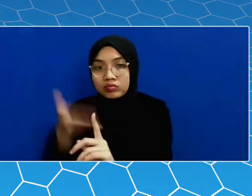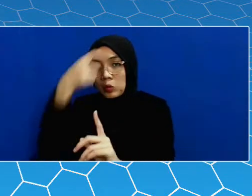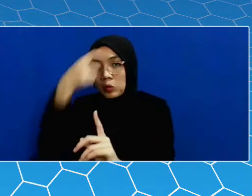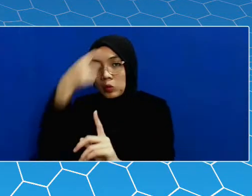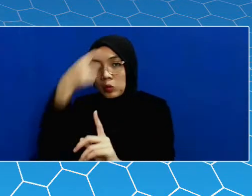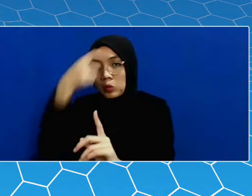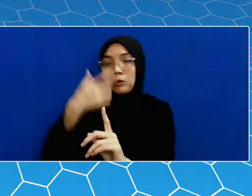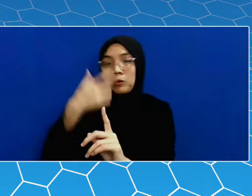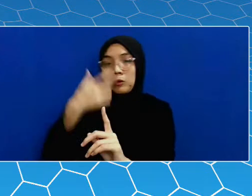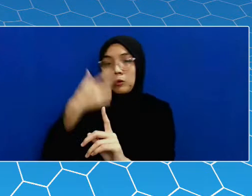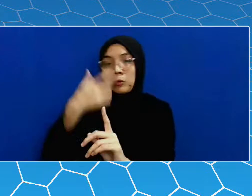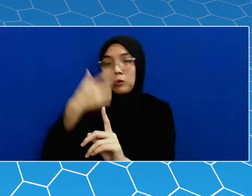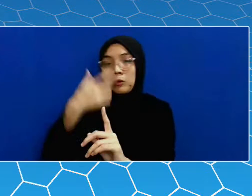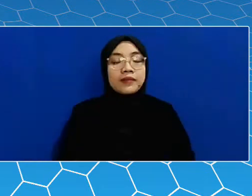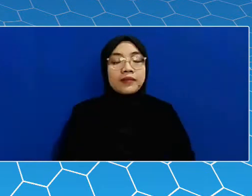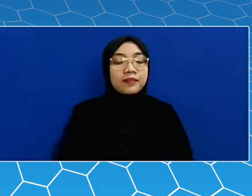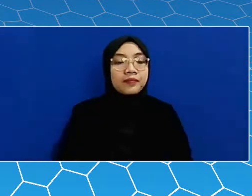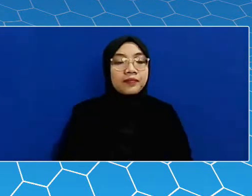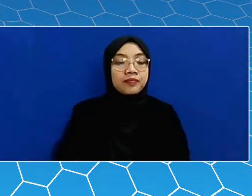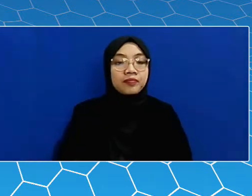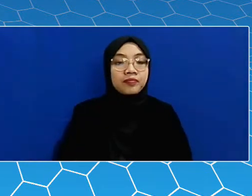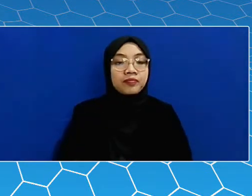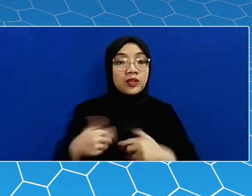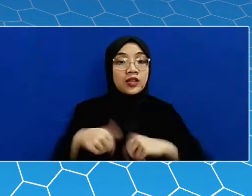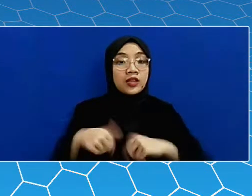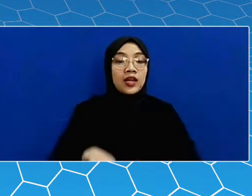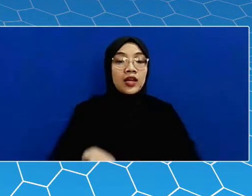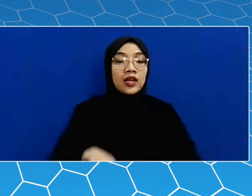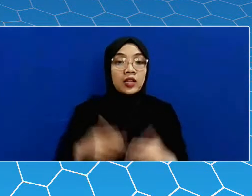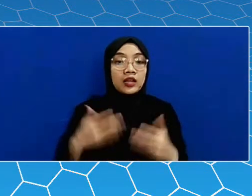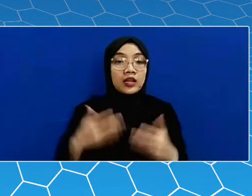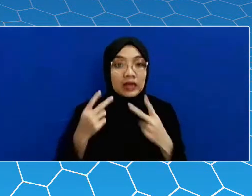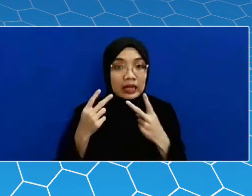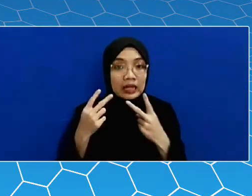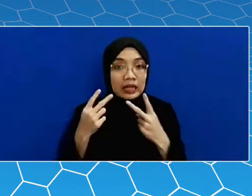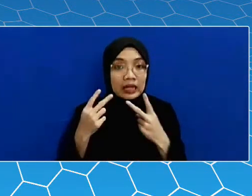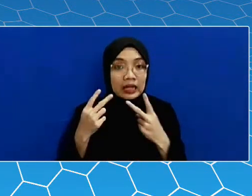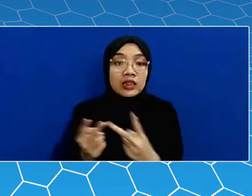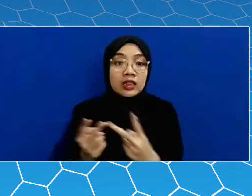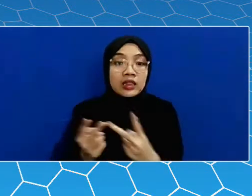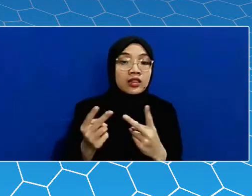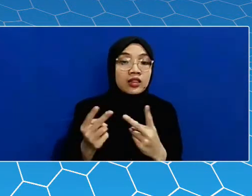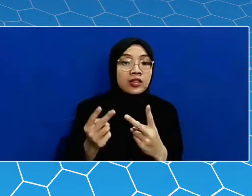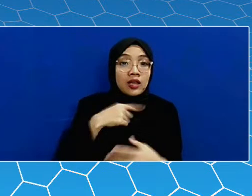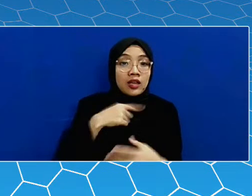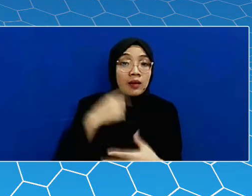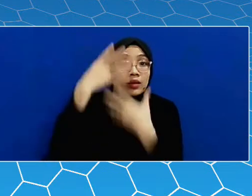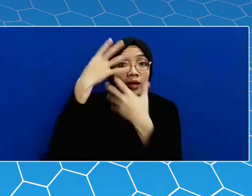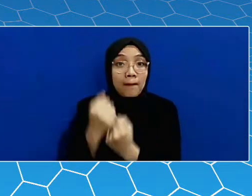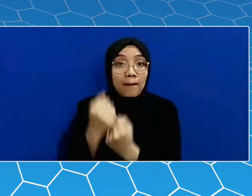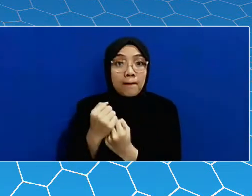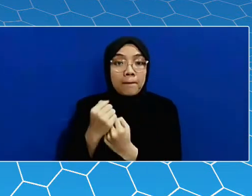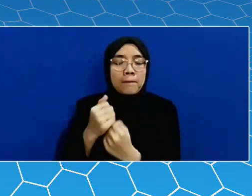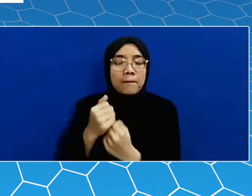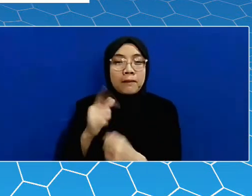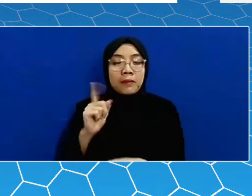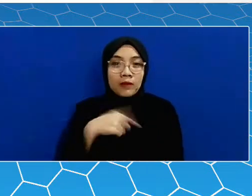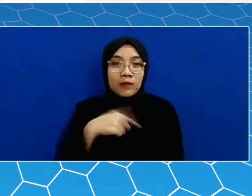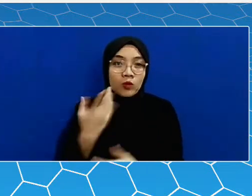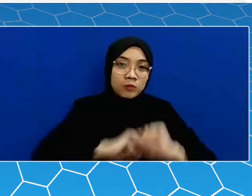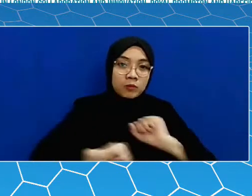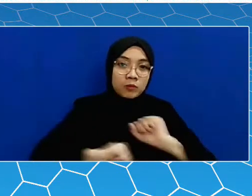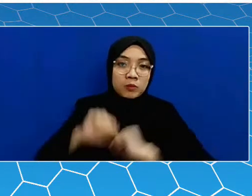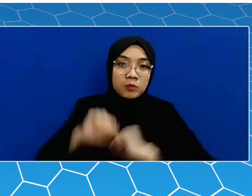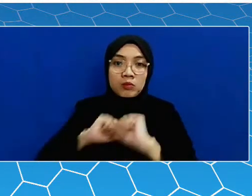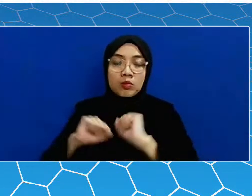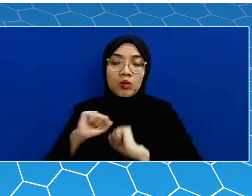And now what we are finding, now this is moving on from, because we've gone through the 3rd wave, now we are moving on. In our hospital at the